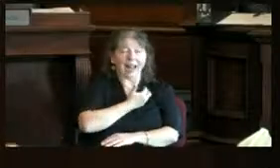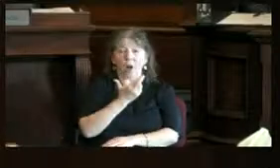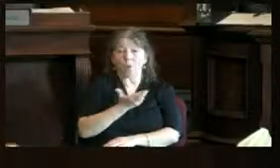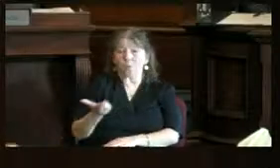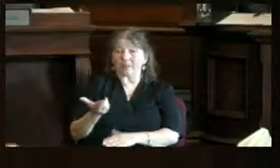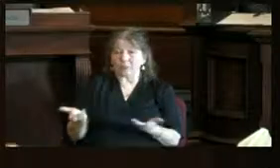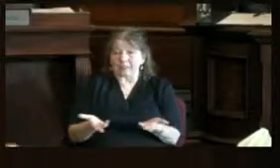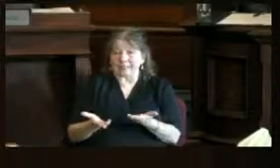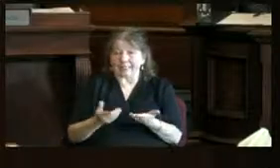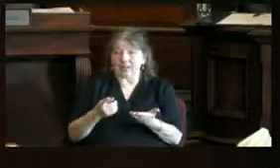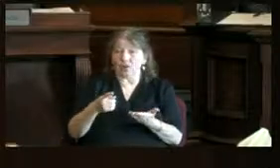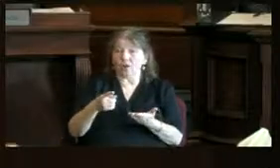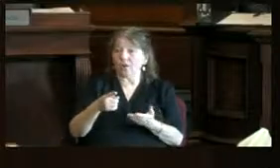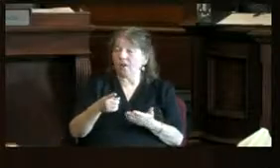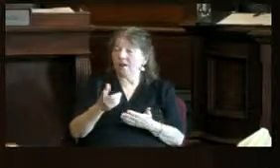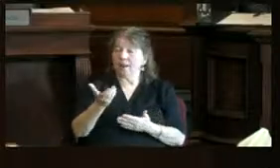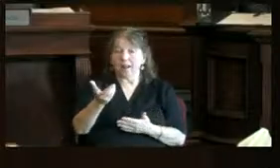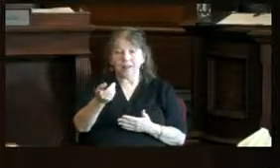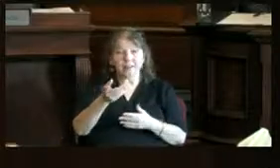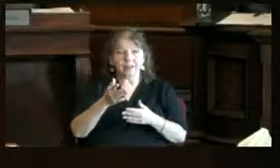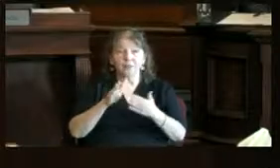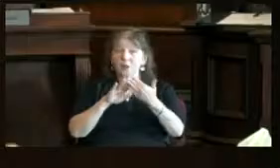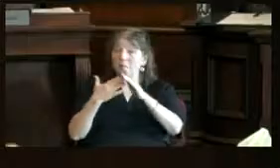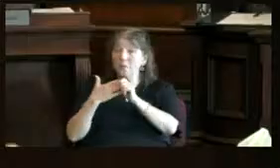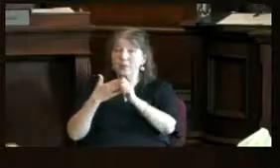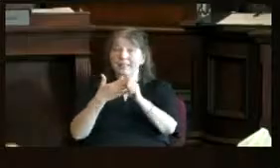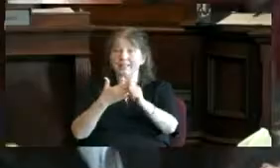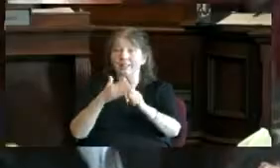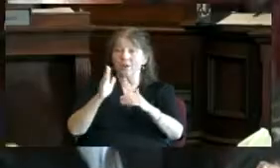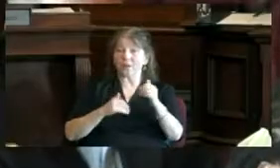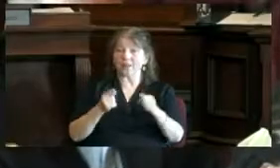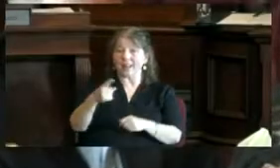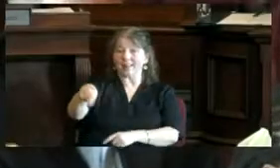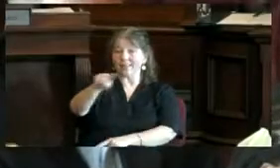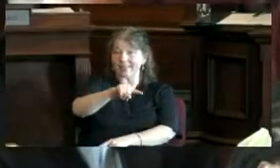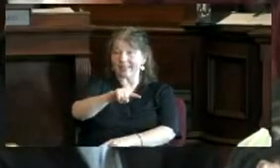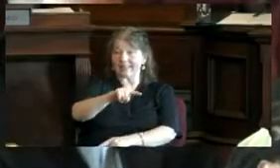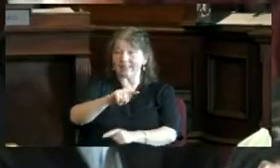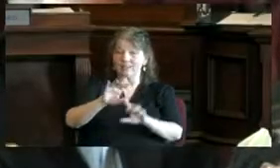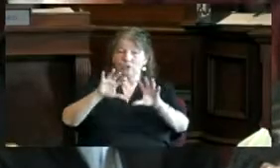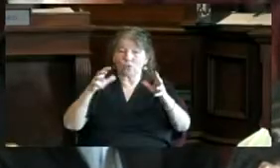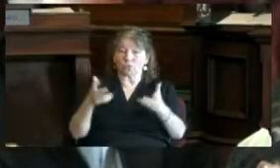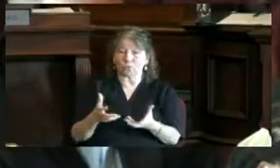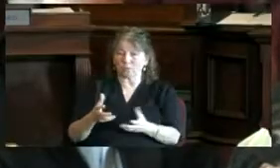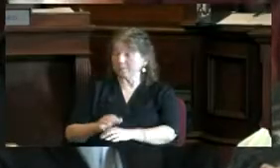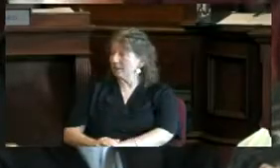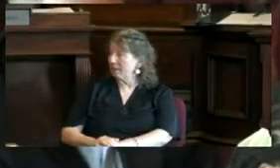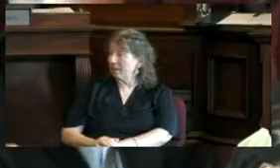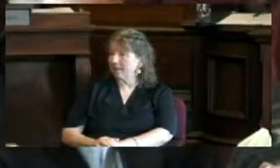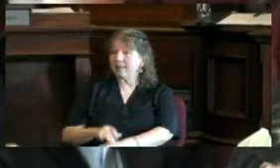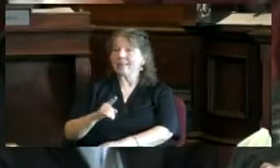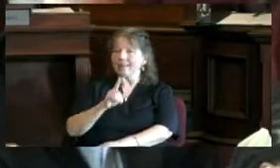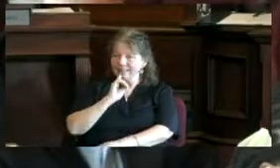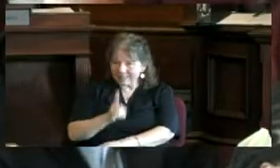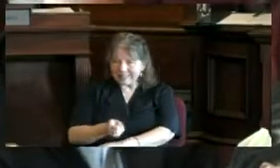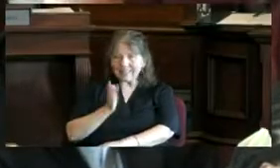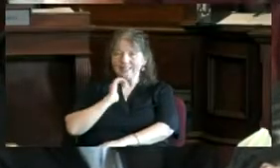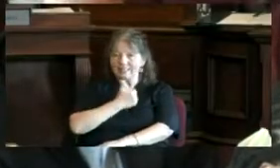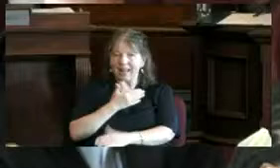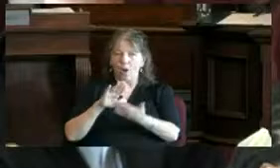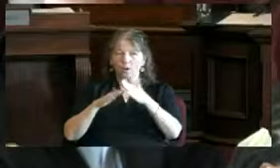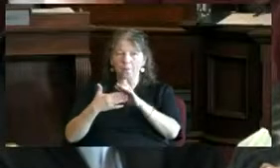You don't get much more than community-led than the Bloom Rock Coalition. This is our